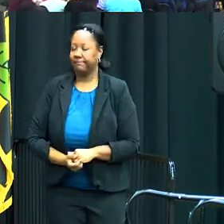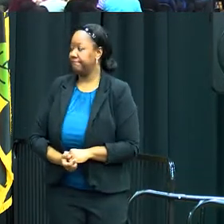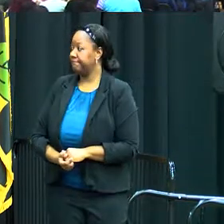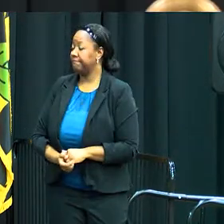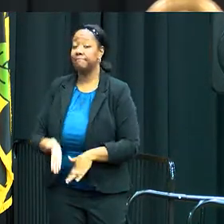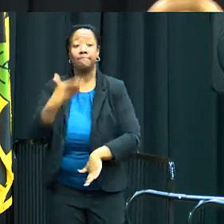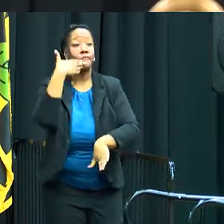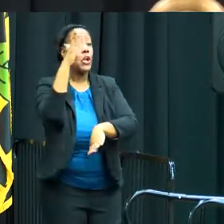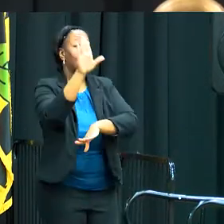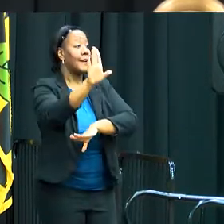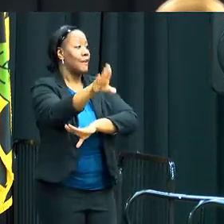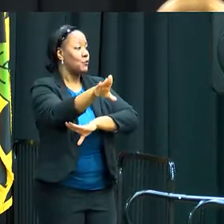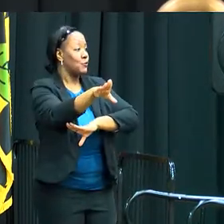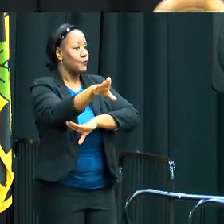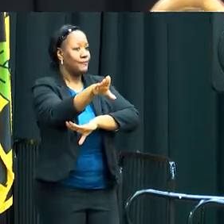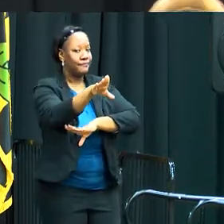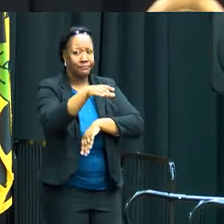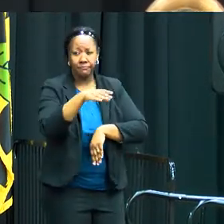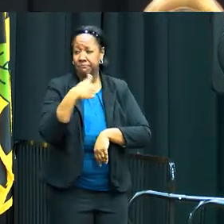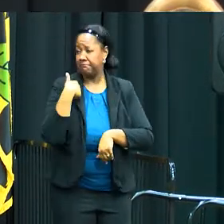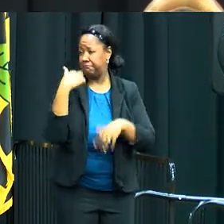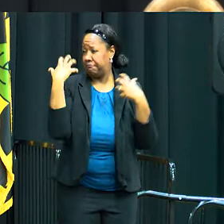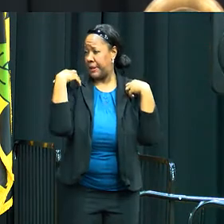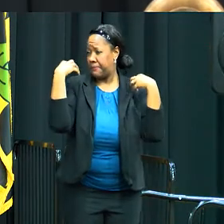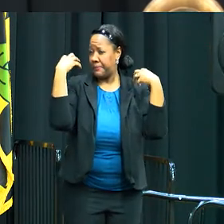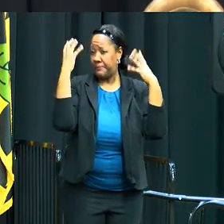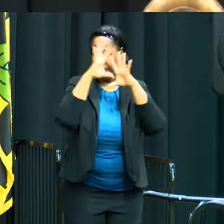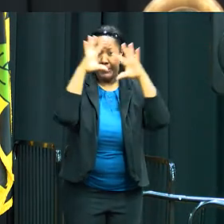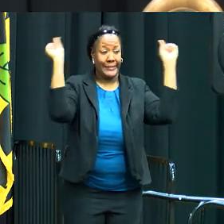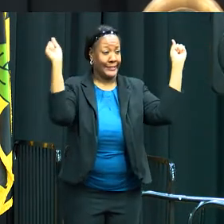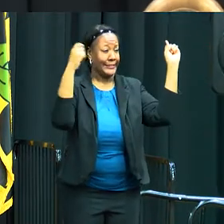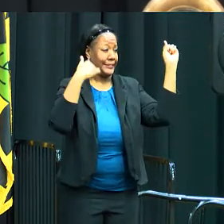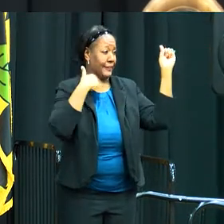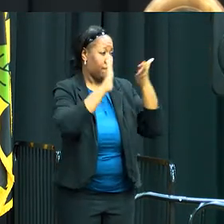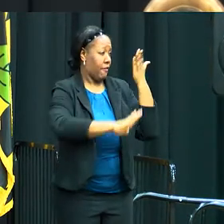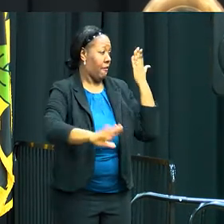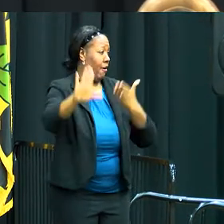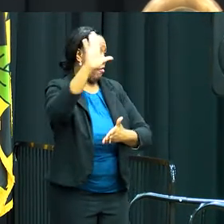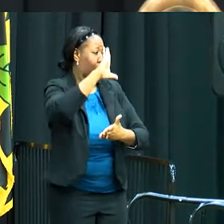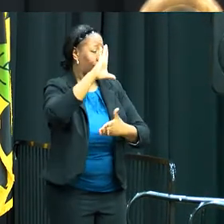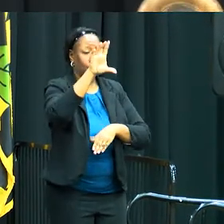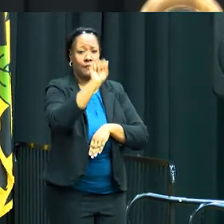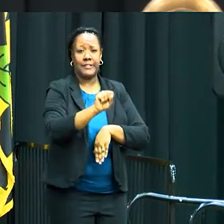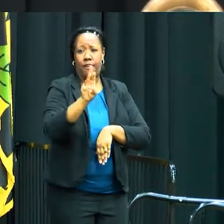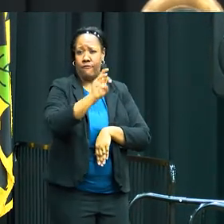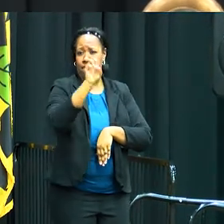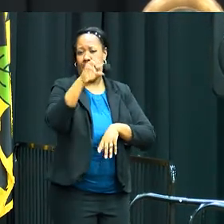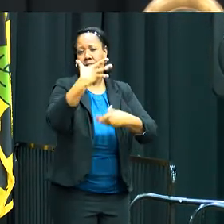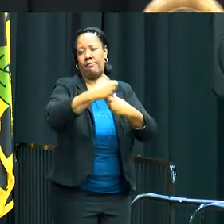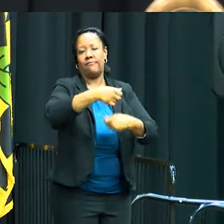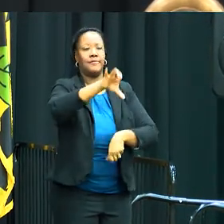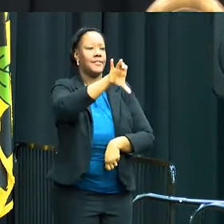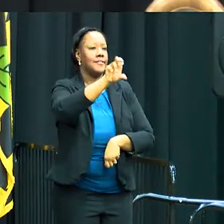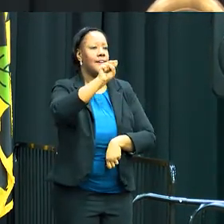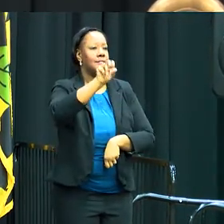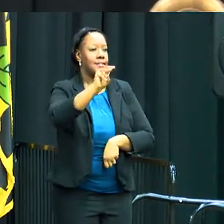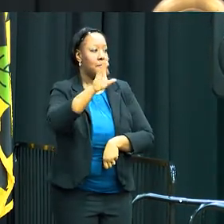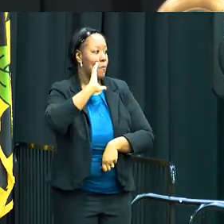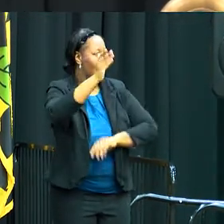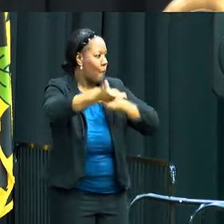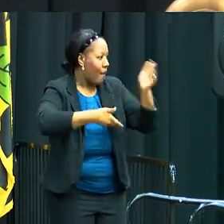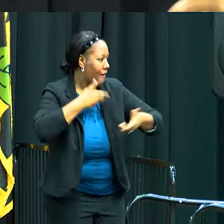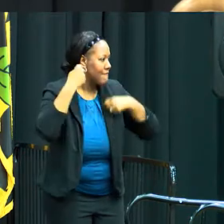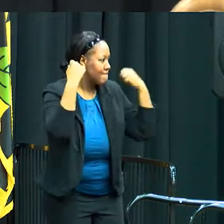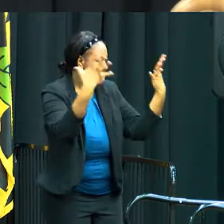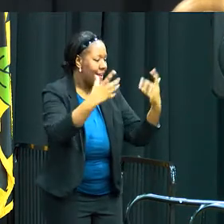Good afternoon. And as president of the College of Southern Maryland, I would like to welcome many of our guests. We have elected